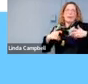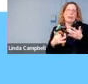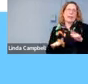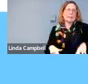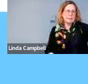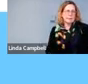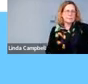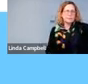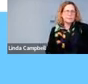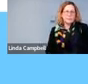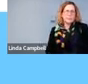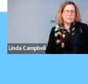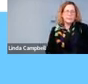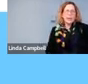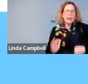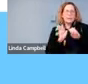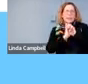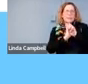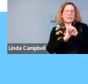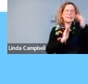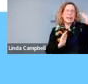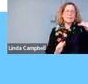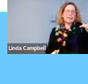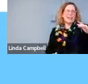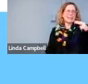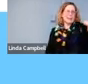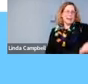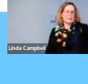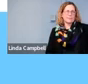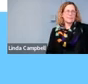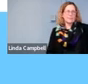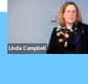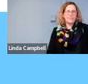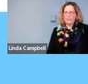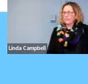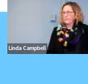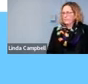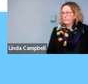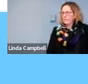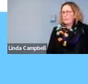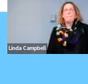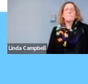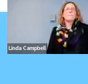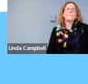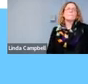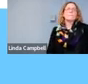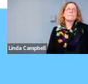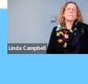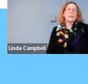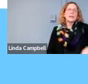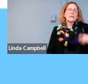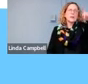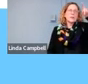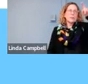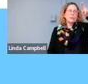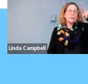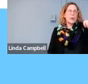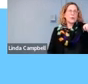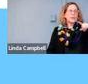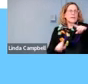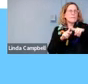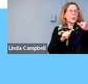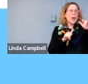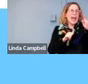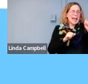have those approaches, but in Canada we do not have that yet. And so in our next slide, I do have some examples that I'd like to go